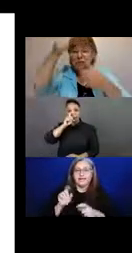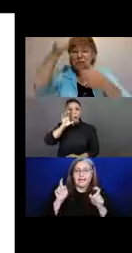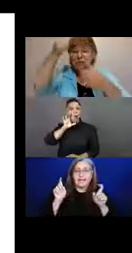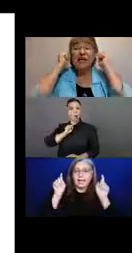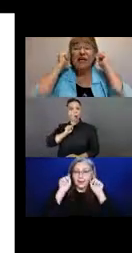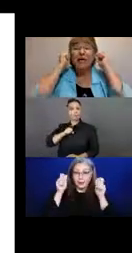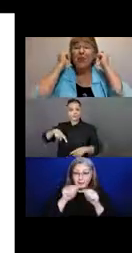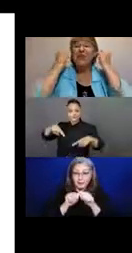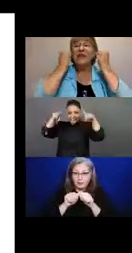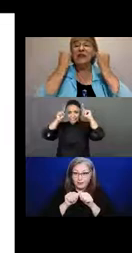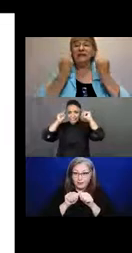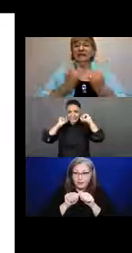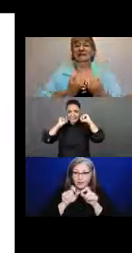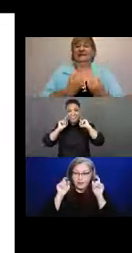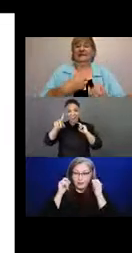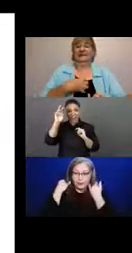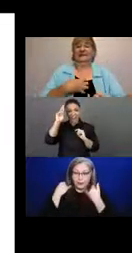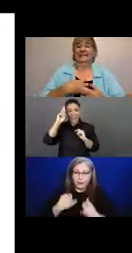you remember?